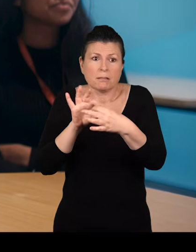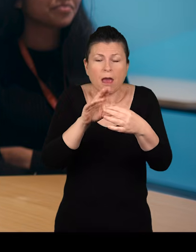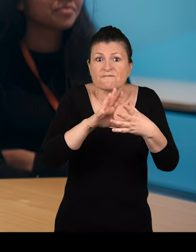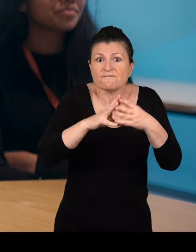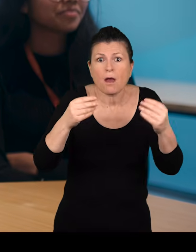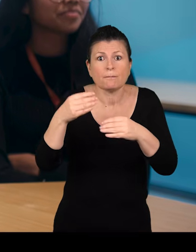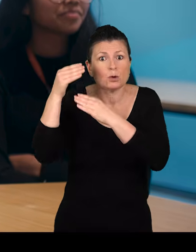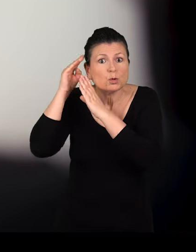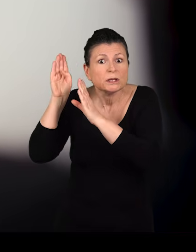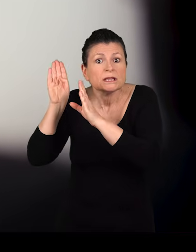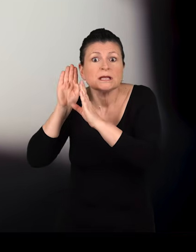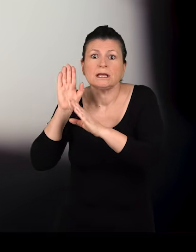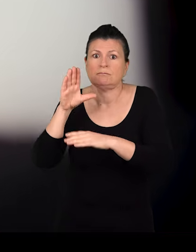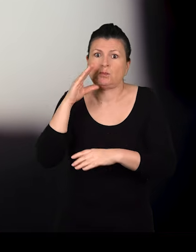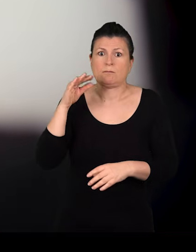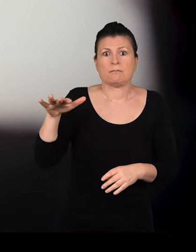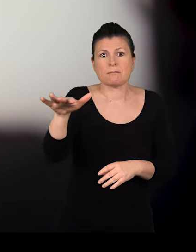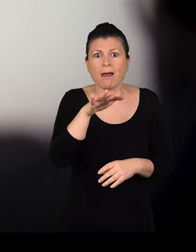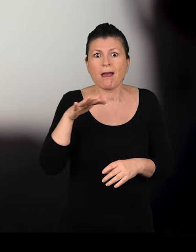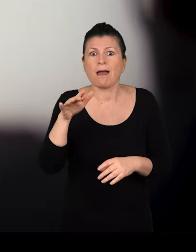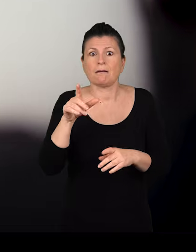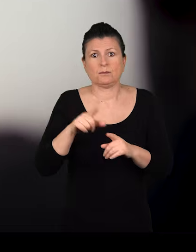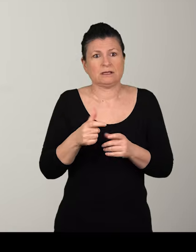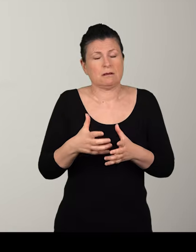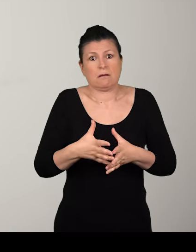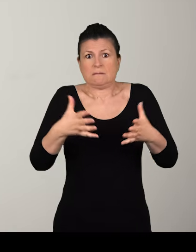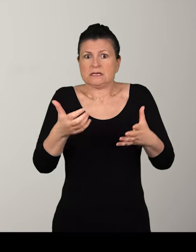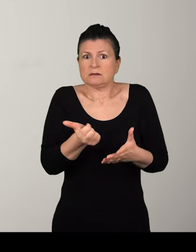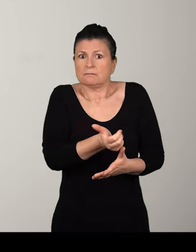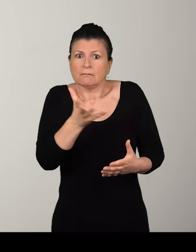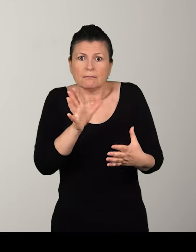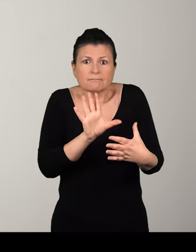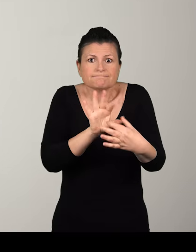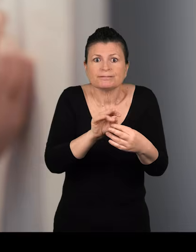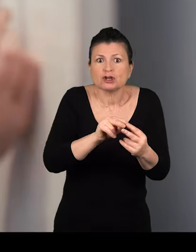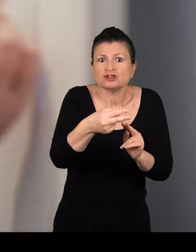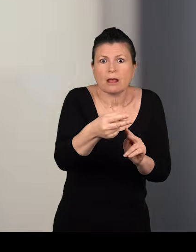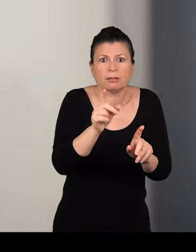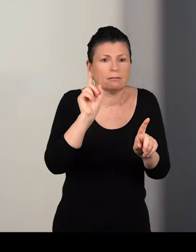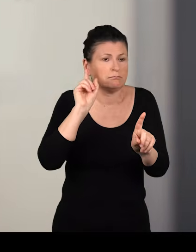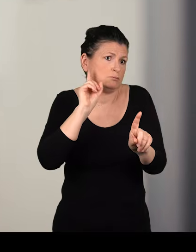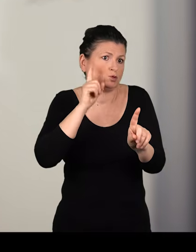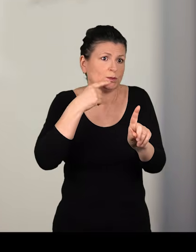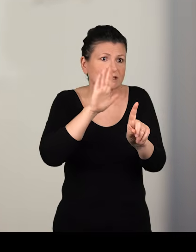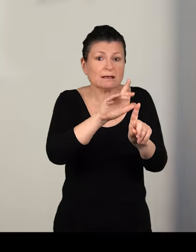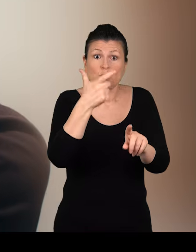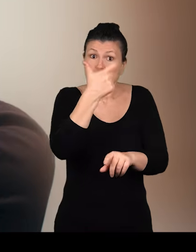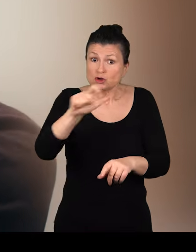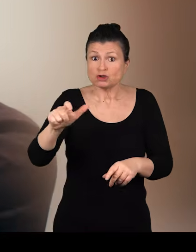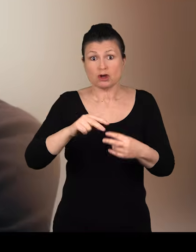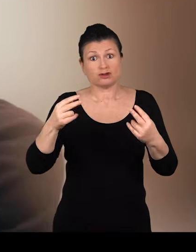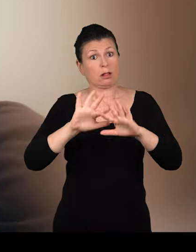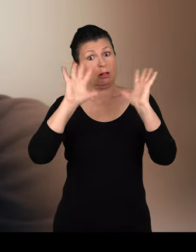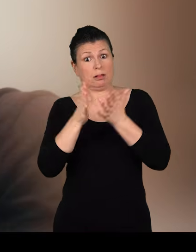identified involving different forms of deafness. Now we have a vast number of different genes that we know are involved in deafness, getting on for